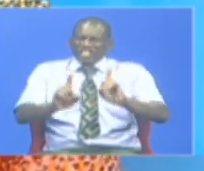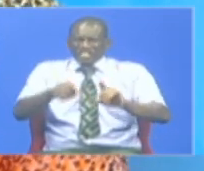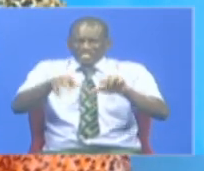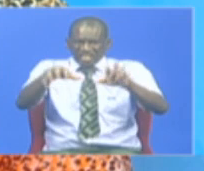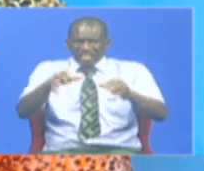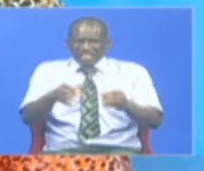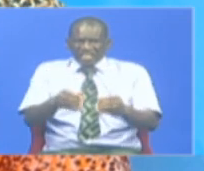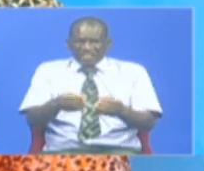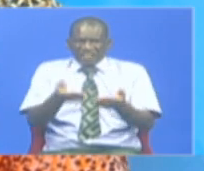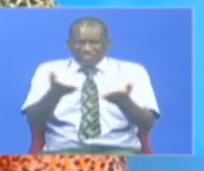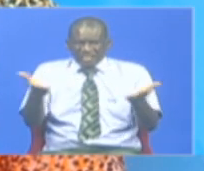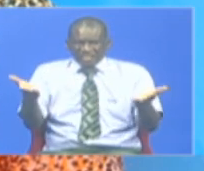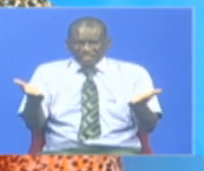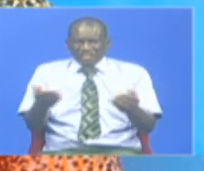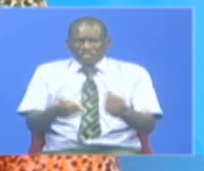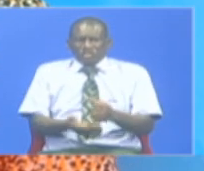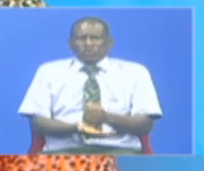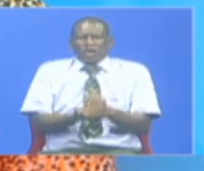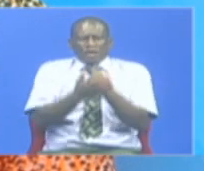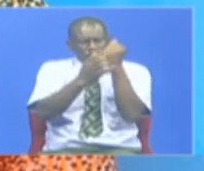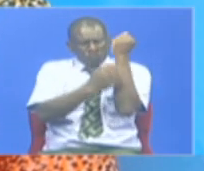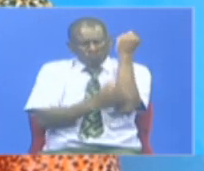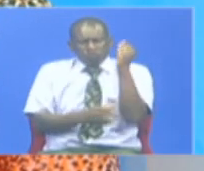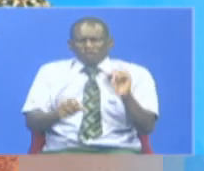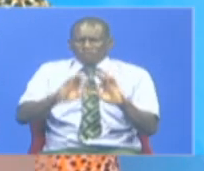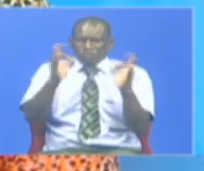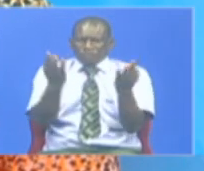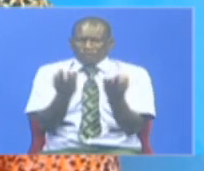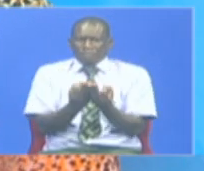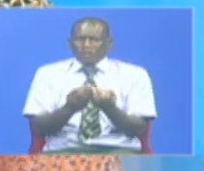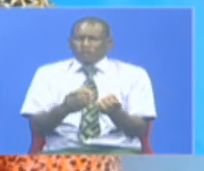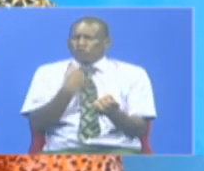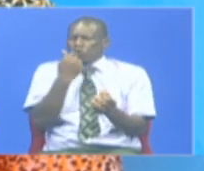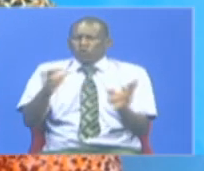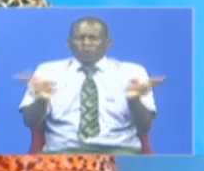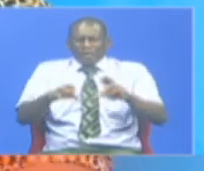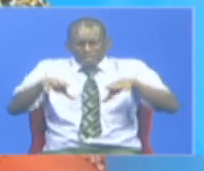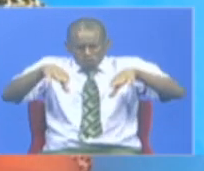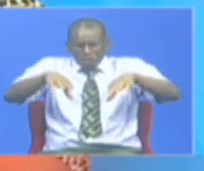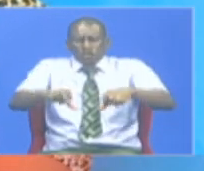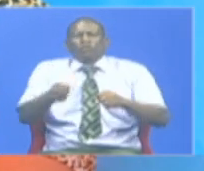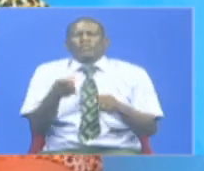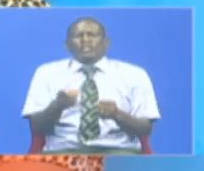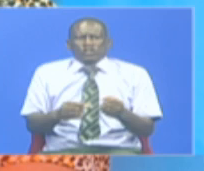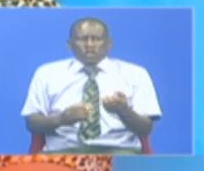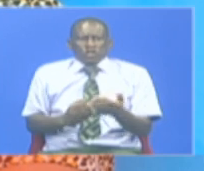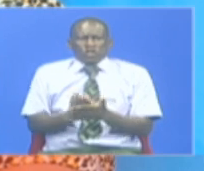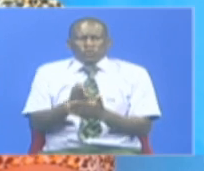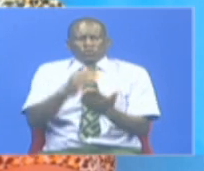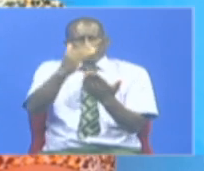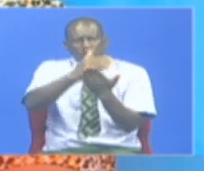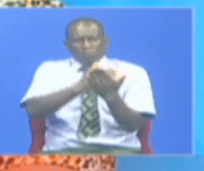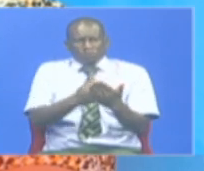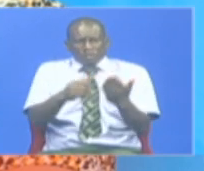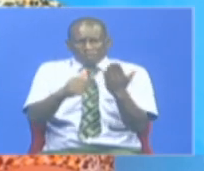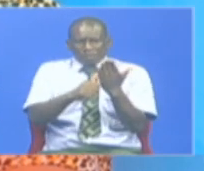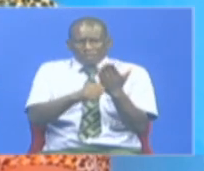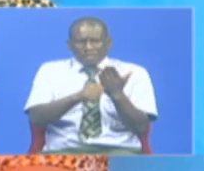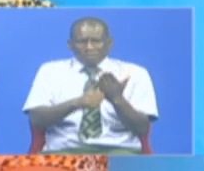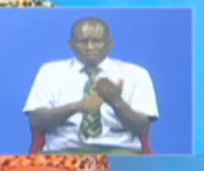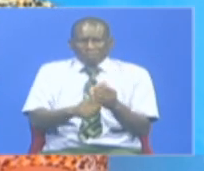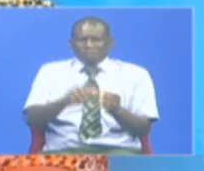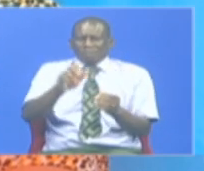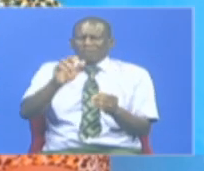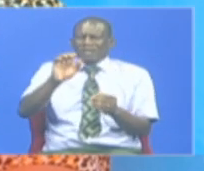kits to assist the most vulnerable households who are willing to adopt these through programs called KSAP